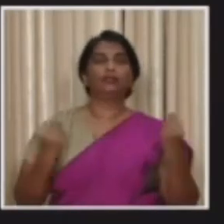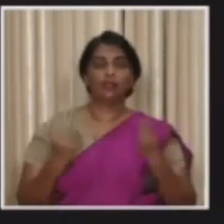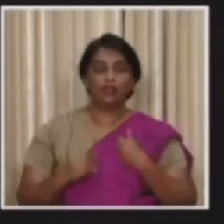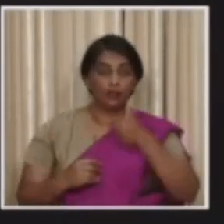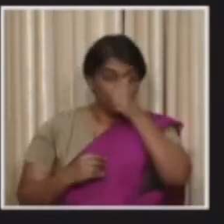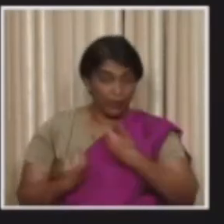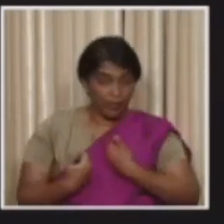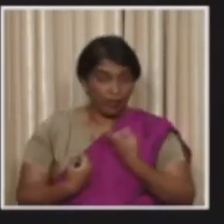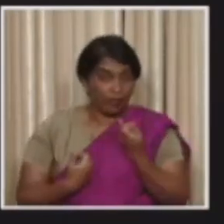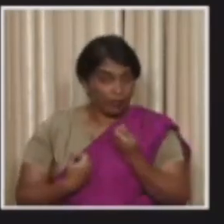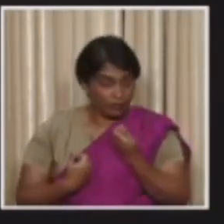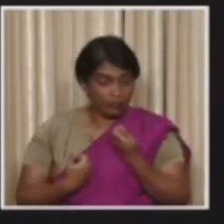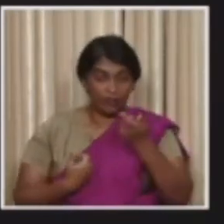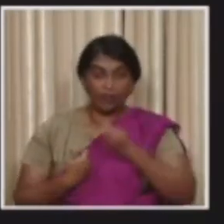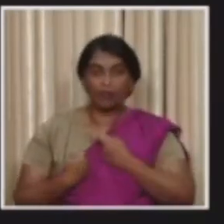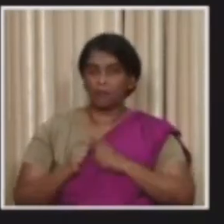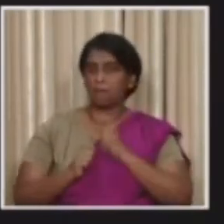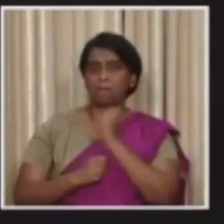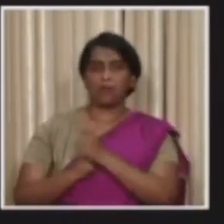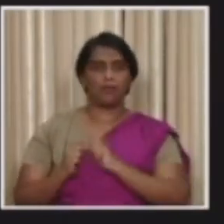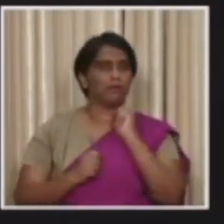pramanek, ay sandha yodono.